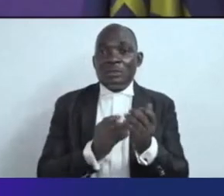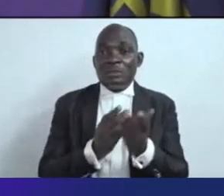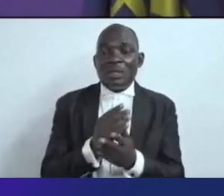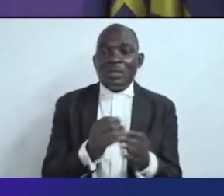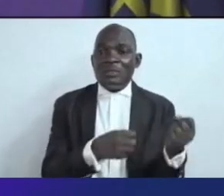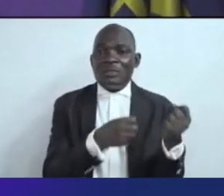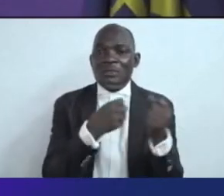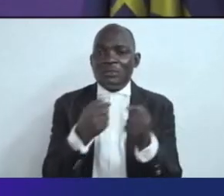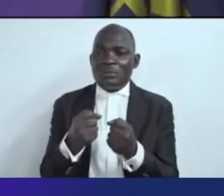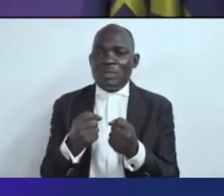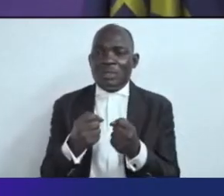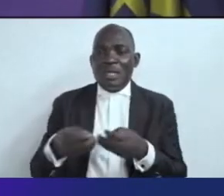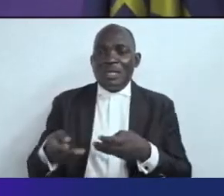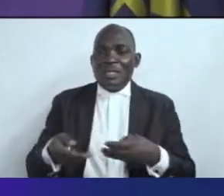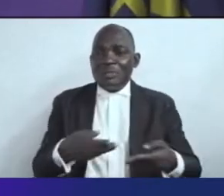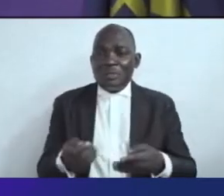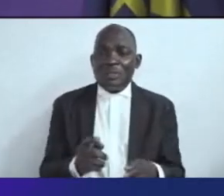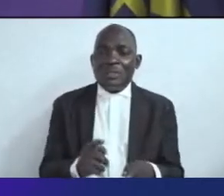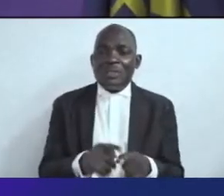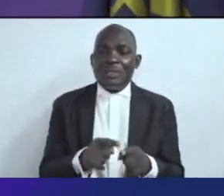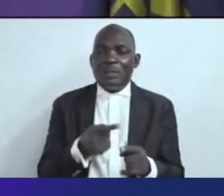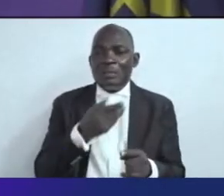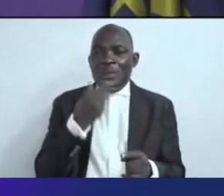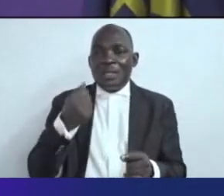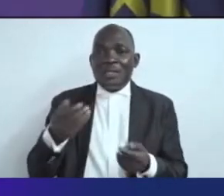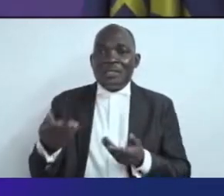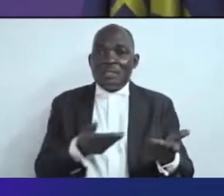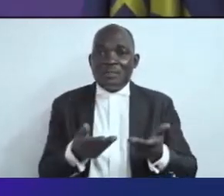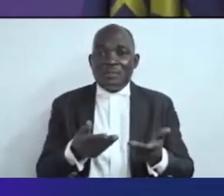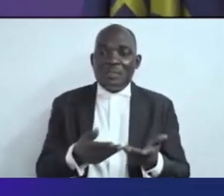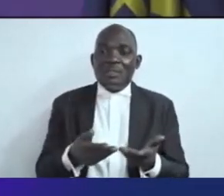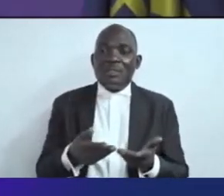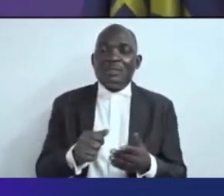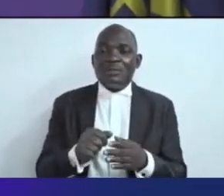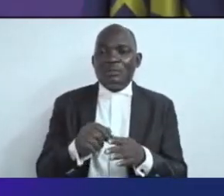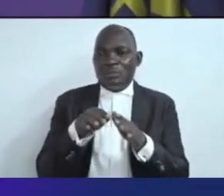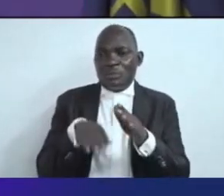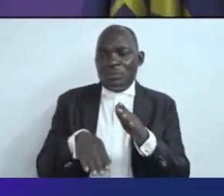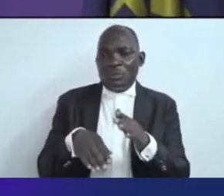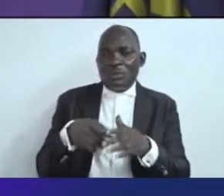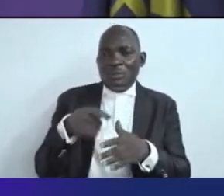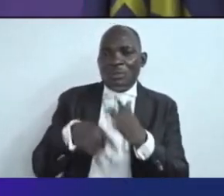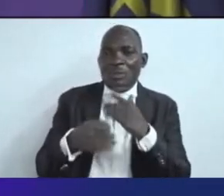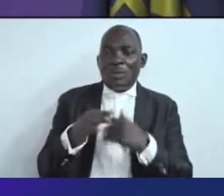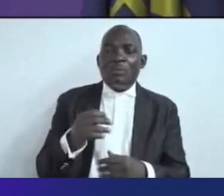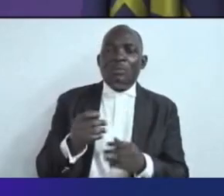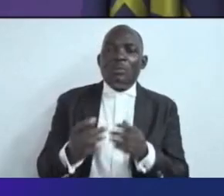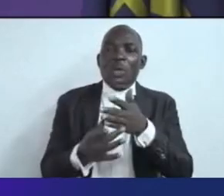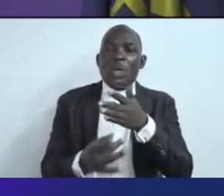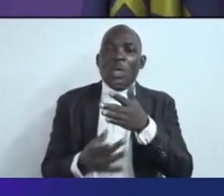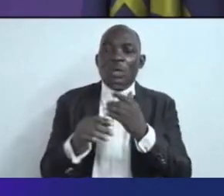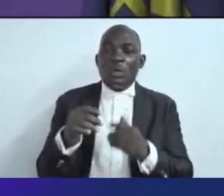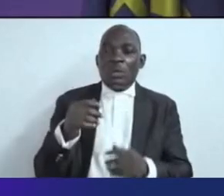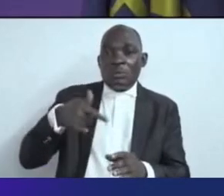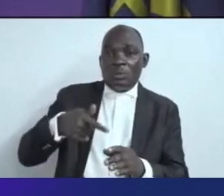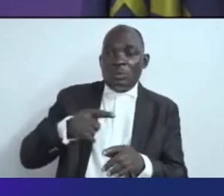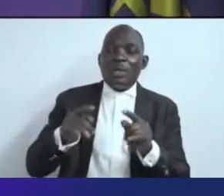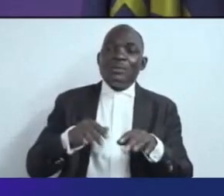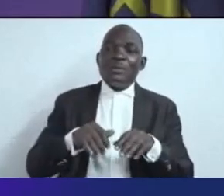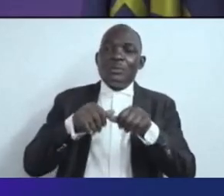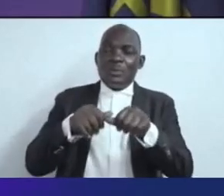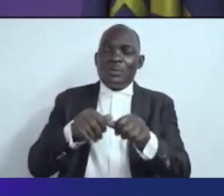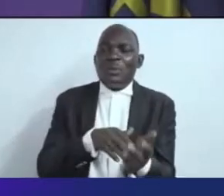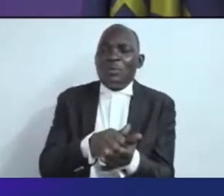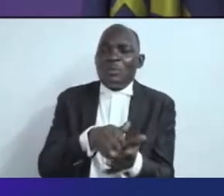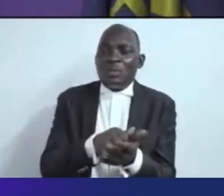stronger spending, a resilient services sector, and declining crude oil prices. However, continued weakness